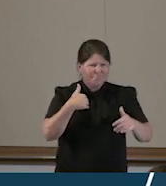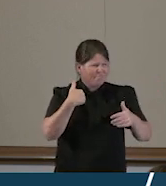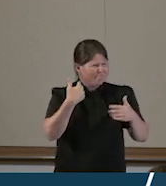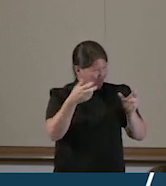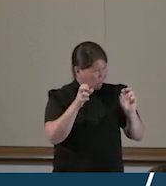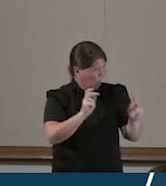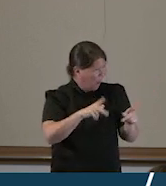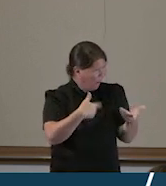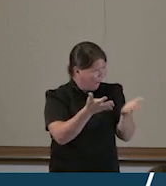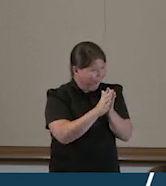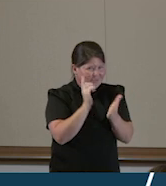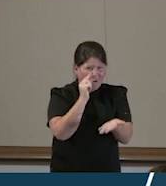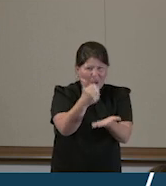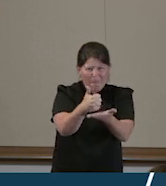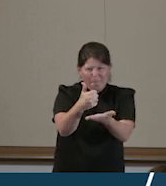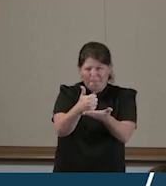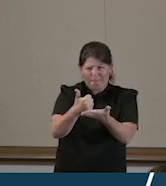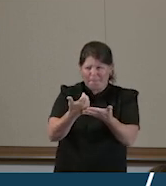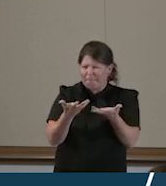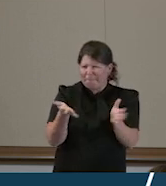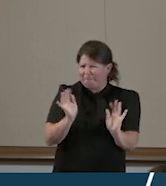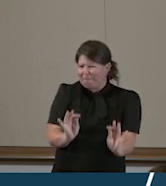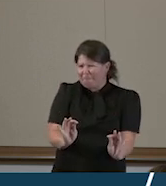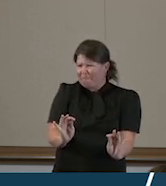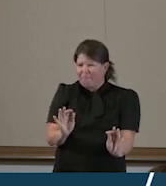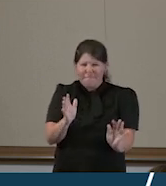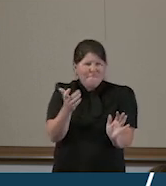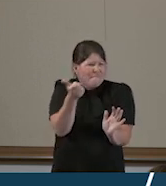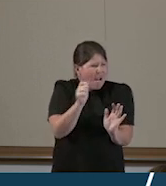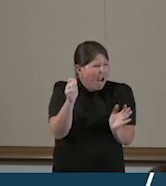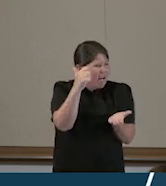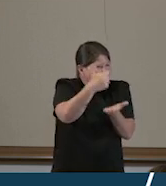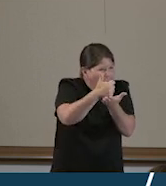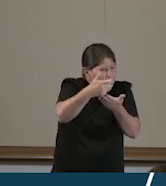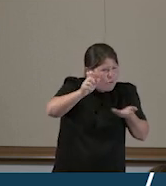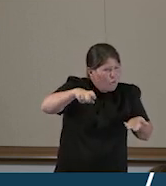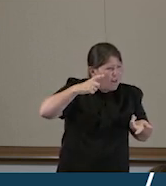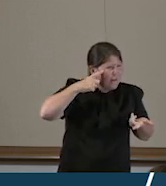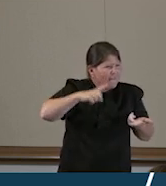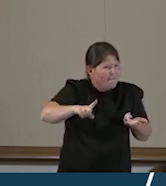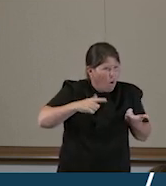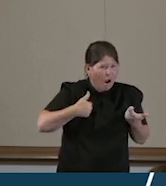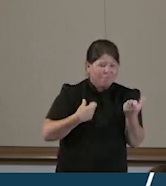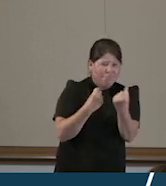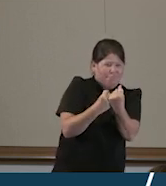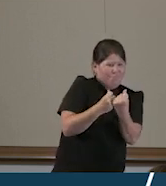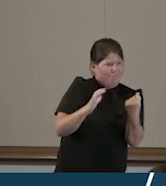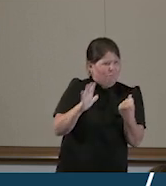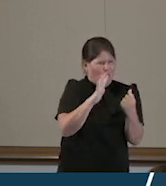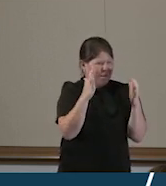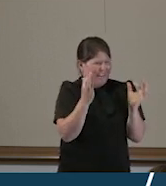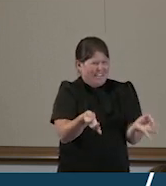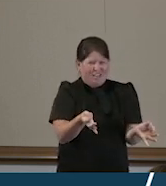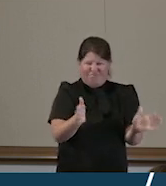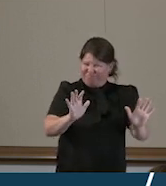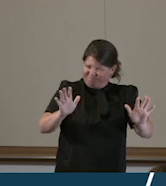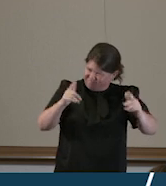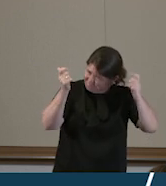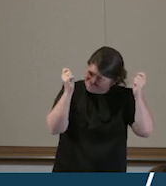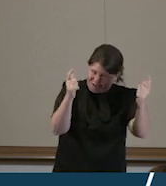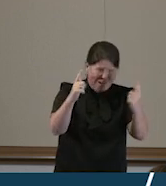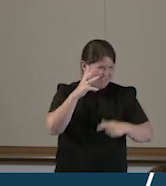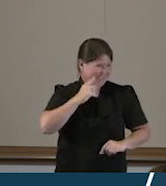help and to ask for all the help you need to make decisions. We all ask for help at